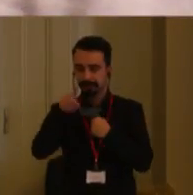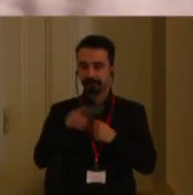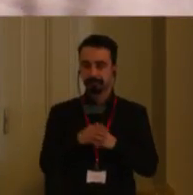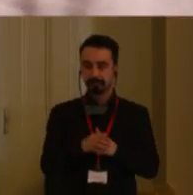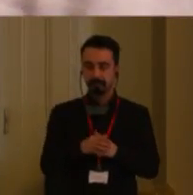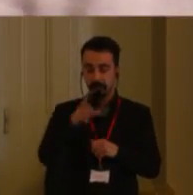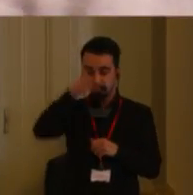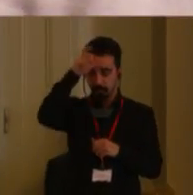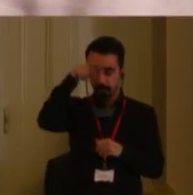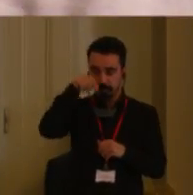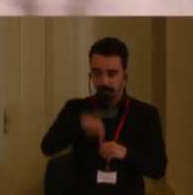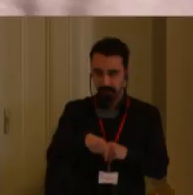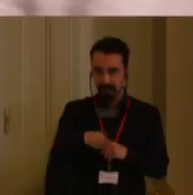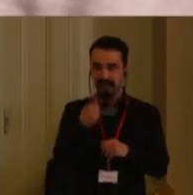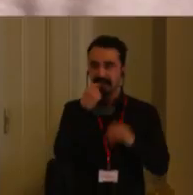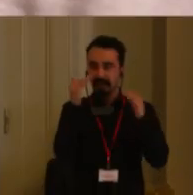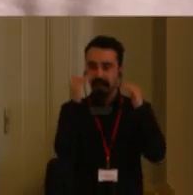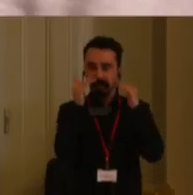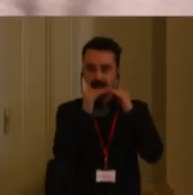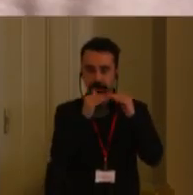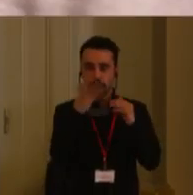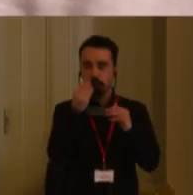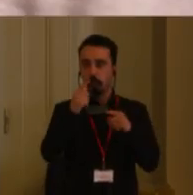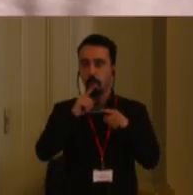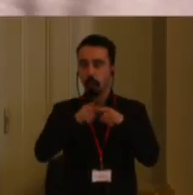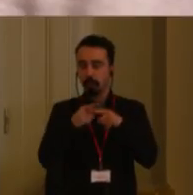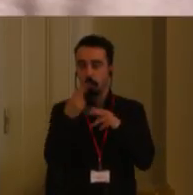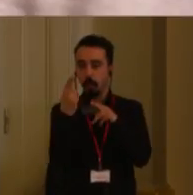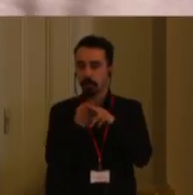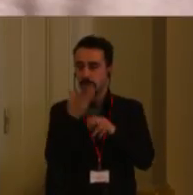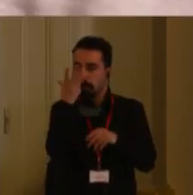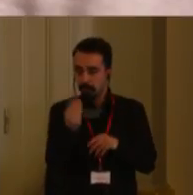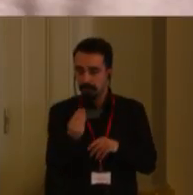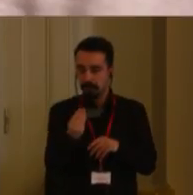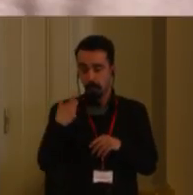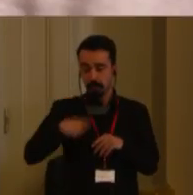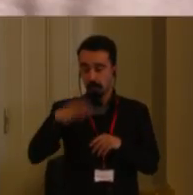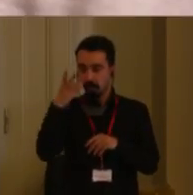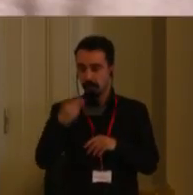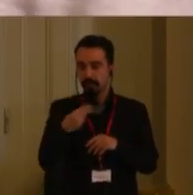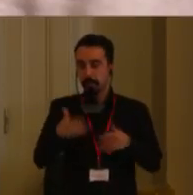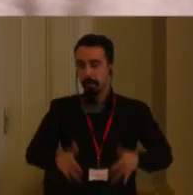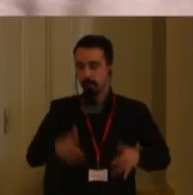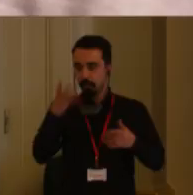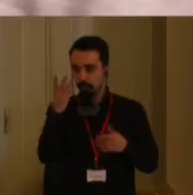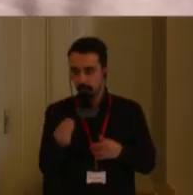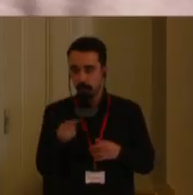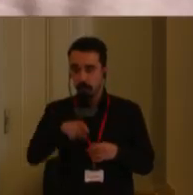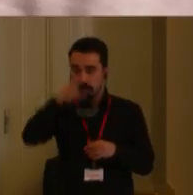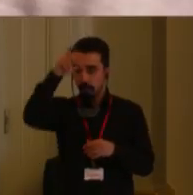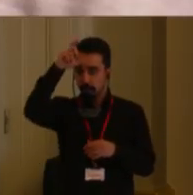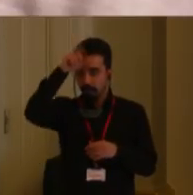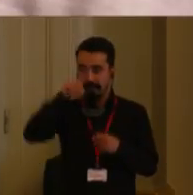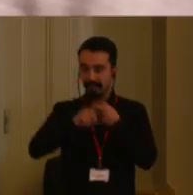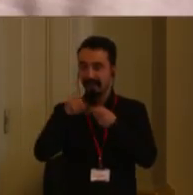Turkey. This is a testimony to the strength of the relationship between our two countries. There's much in the report which you